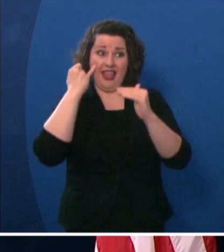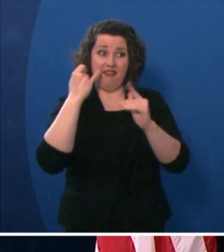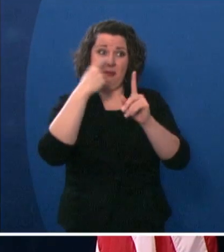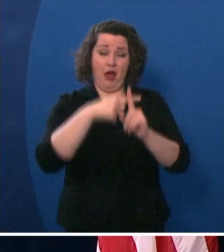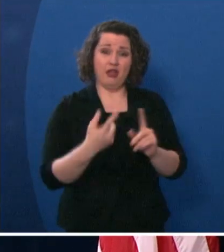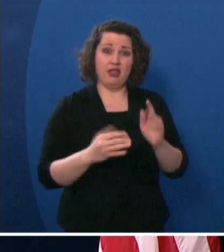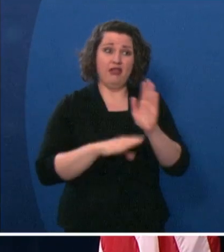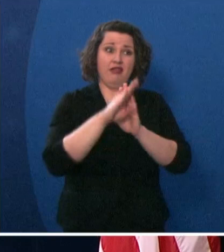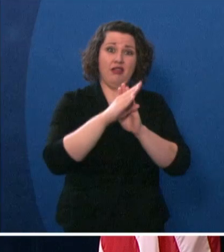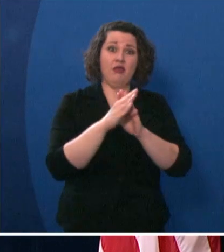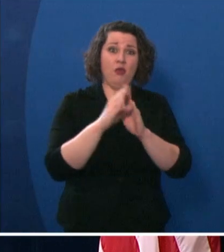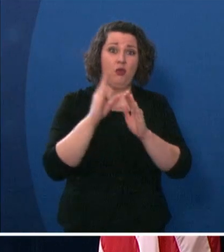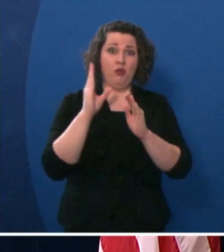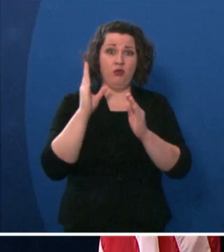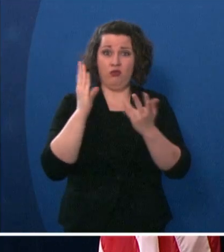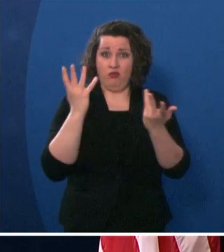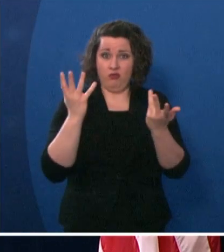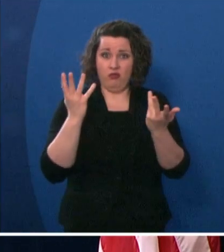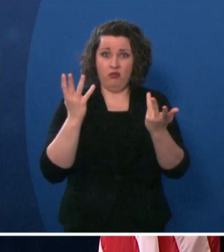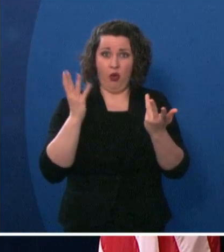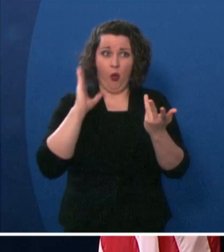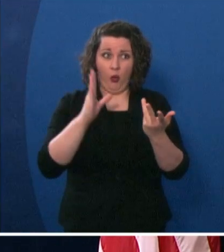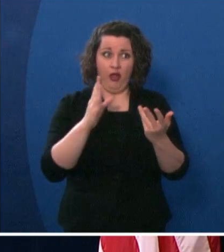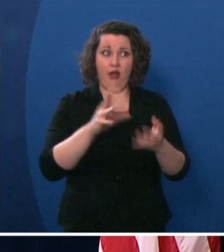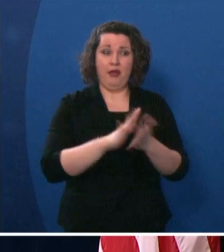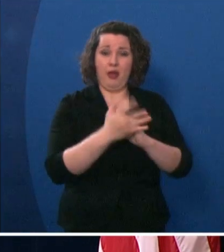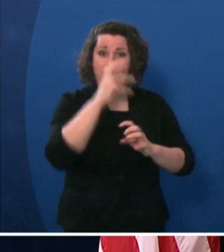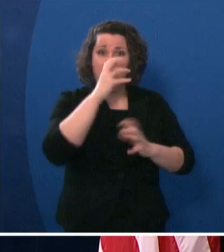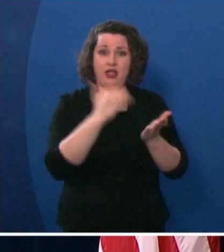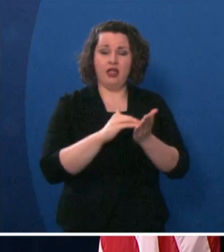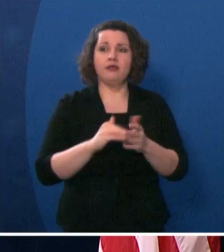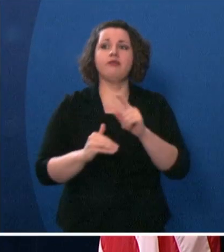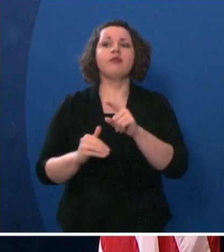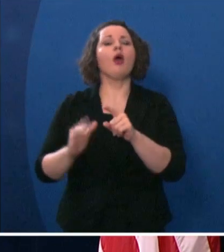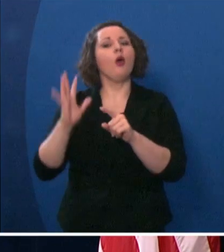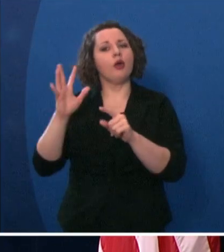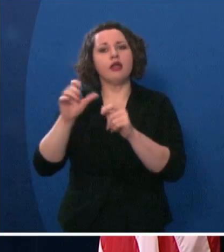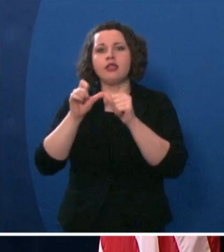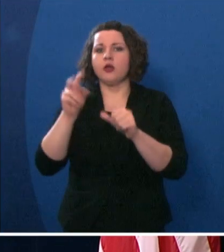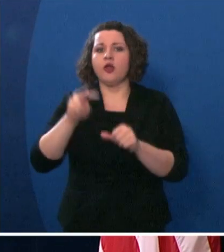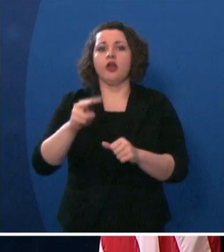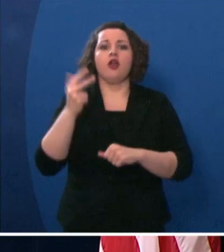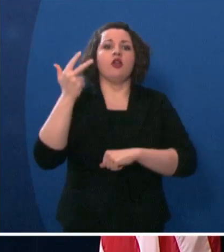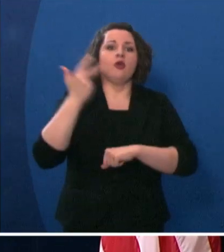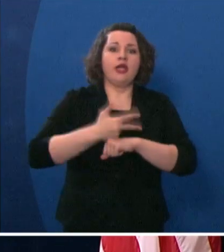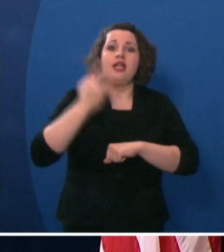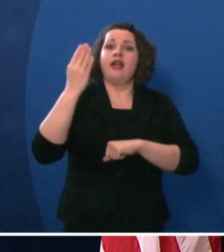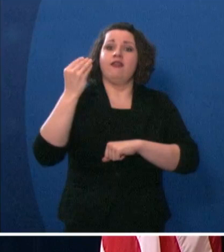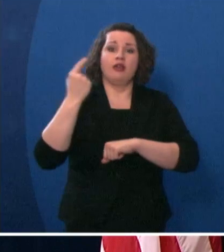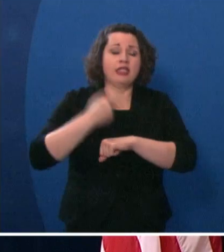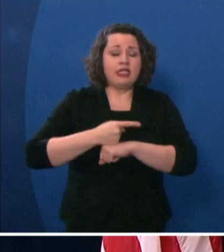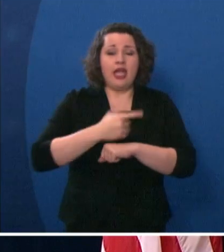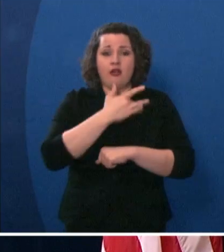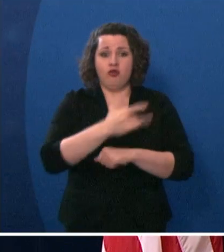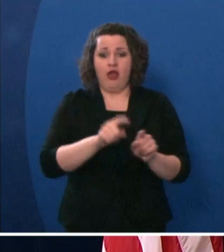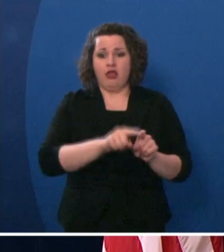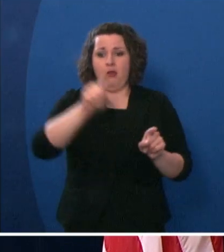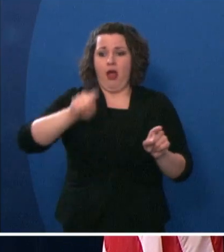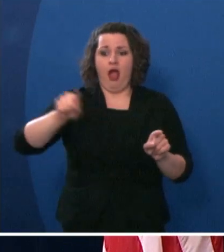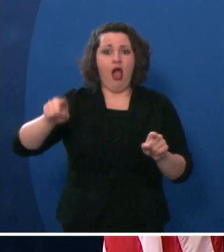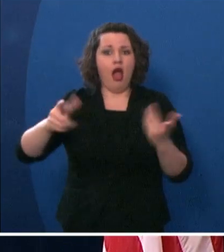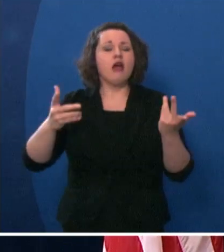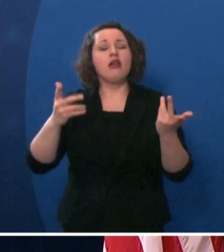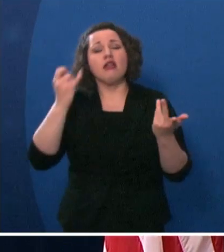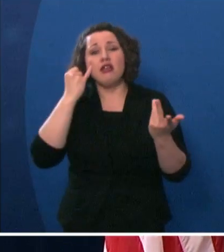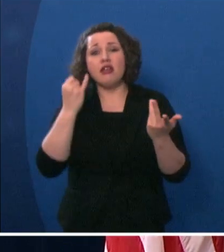when we start to see any spikes at all? We're going to continue to look at trends. We're going to look at 3-day, 14-day hospitalization. If we see any type of a surge that